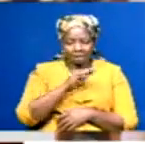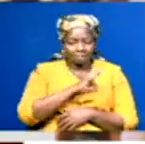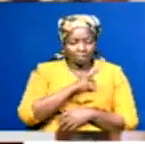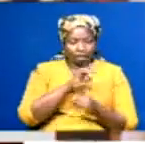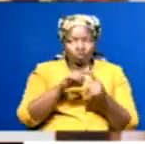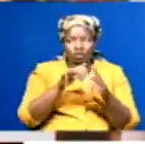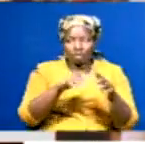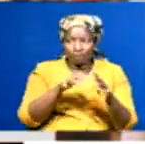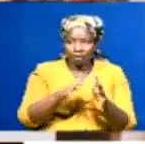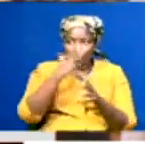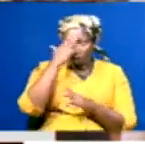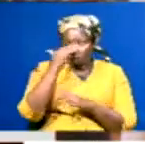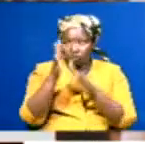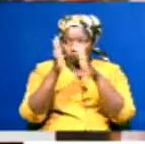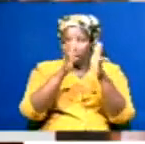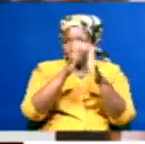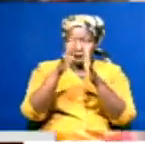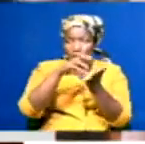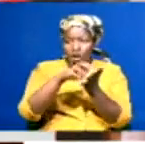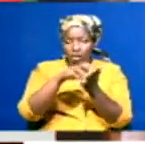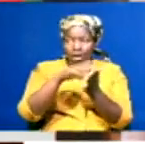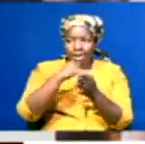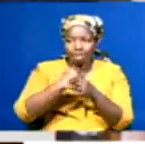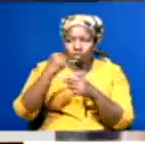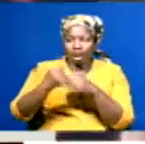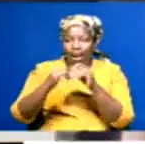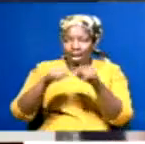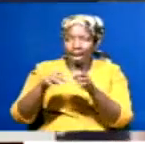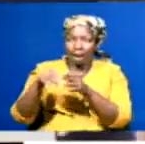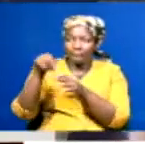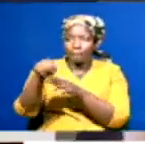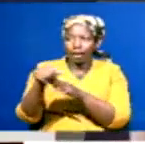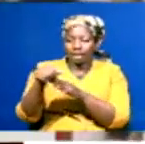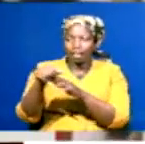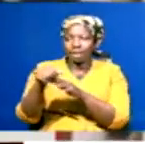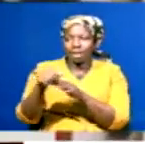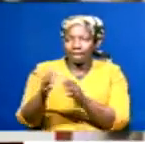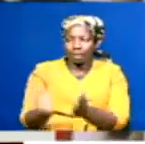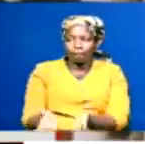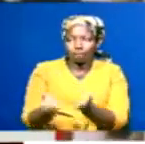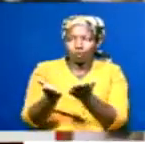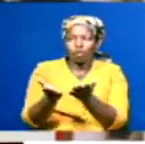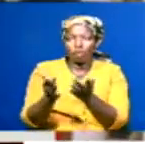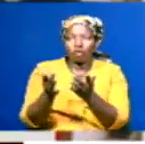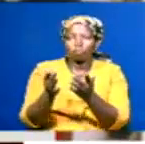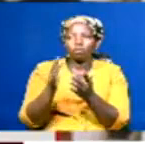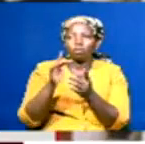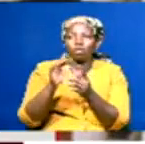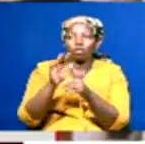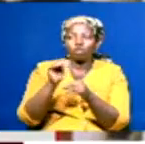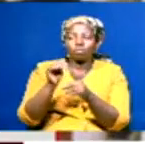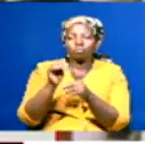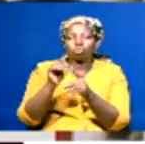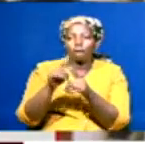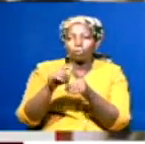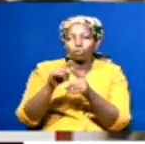climatic conditions. Insurance is able to compensate them and reinstate them to a position they were before. That way we've been able to protect even the